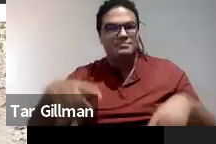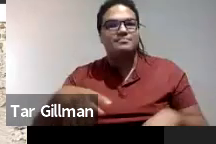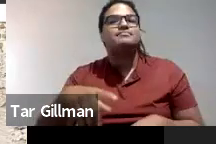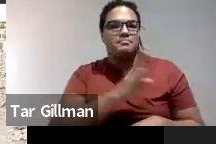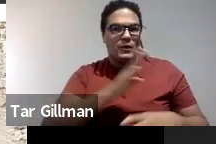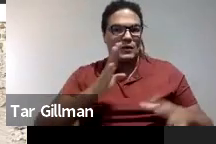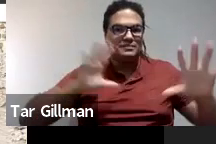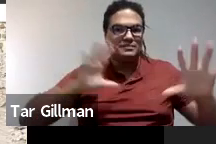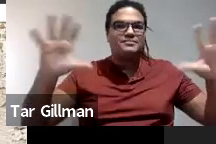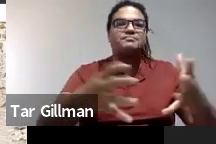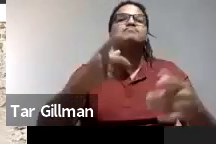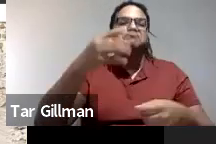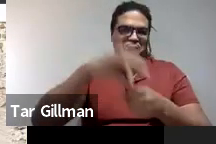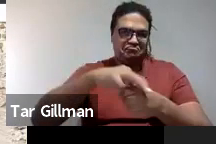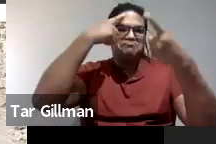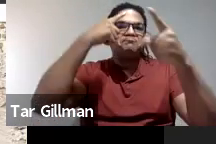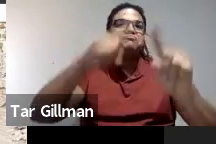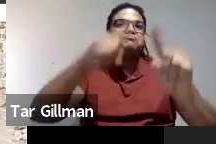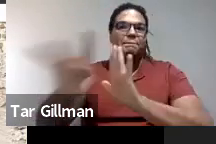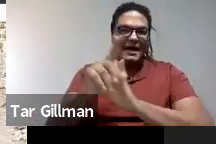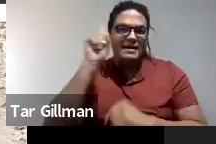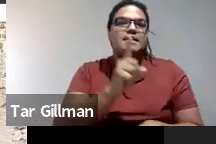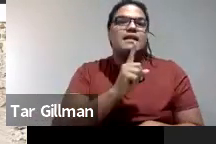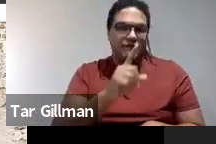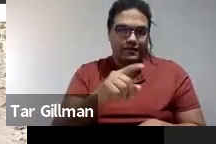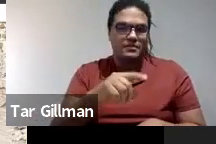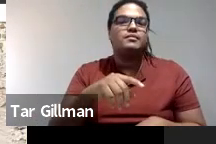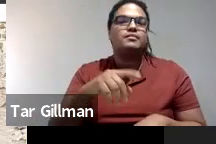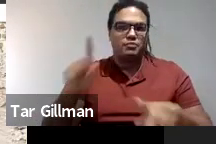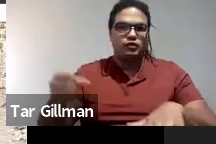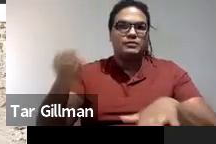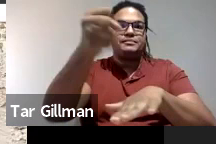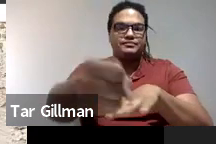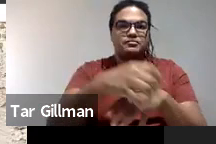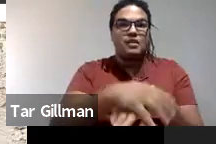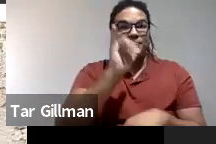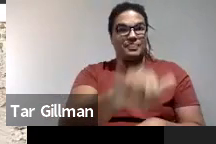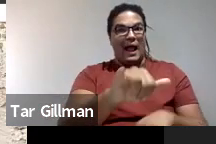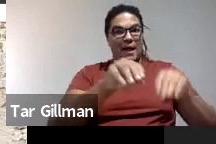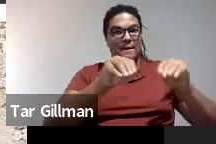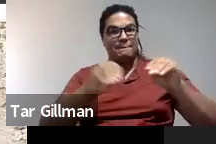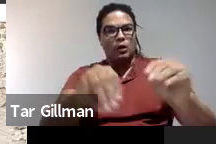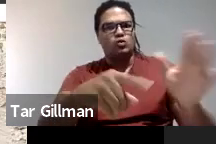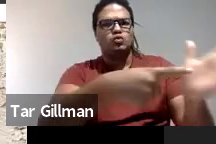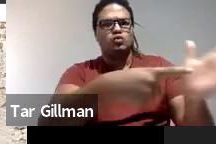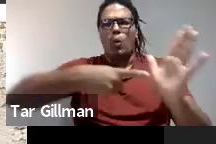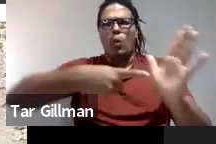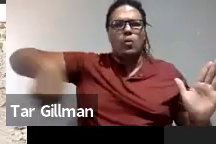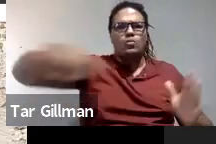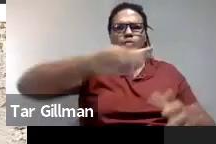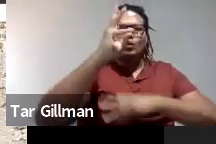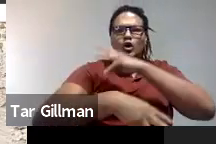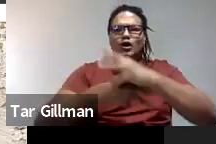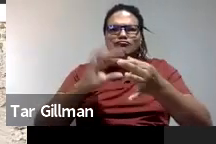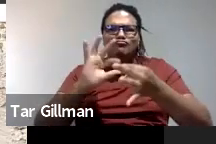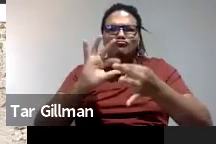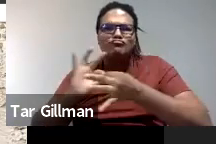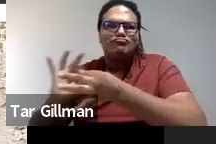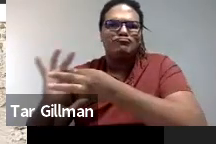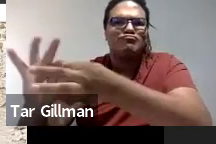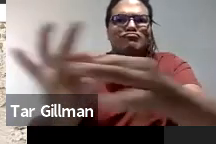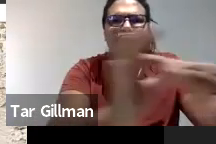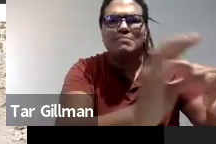We protested and it was successful. The board got together and they elected a deaf president. That